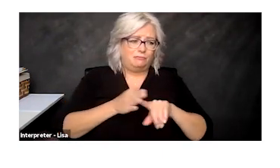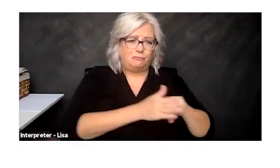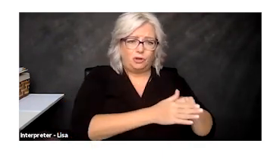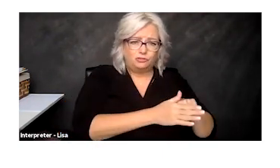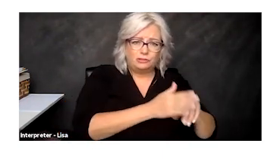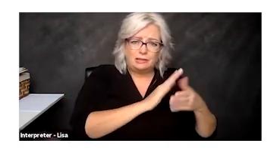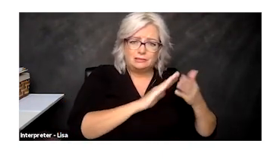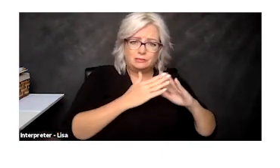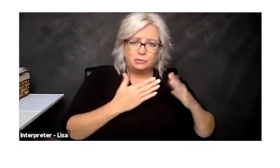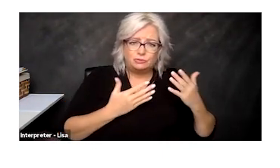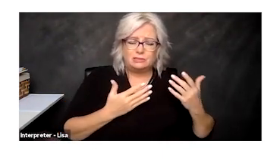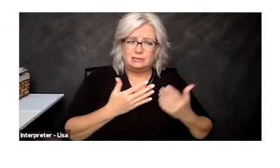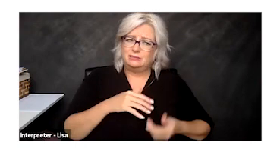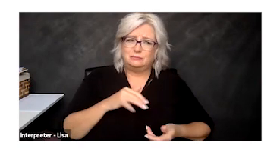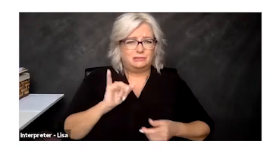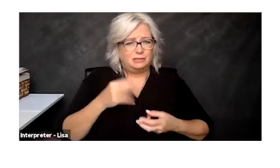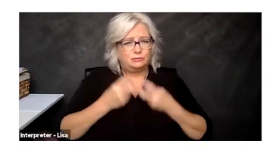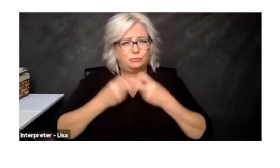cultural innovations.